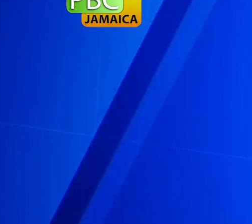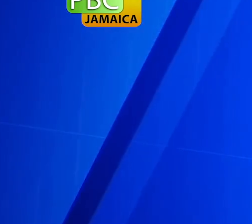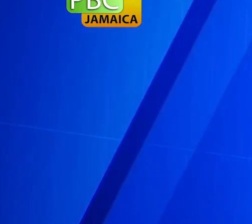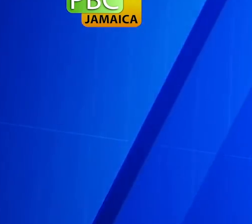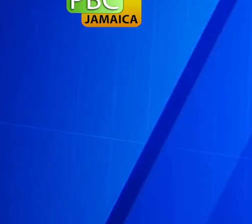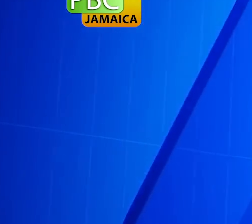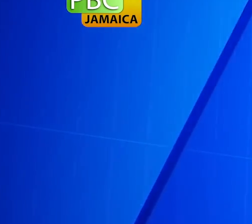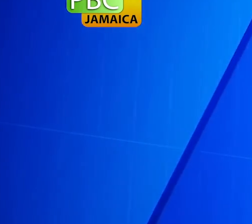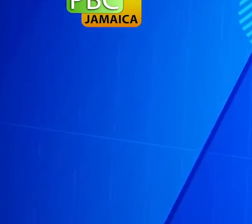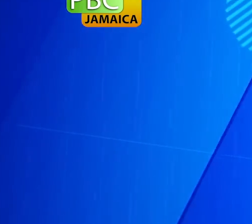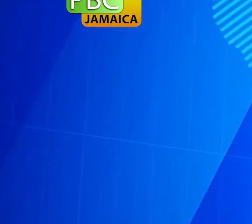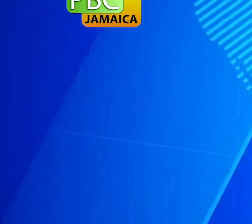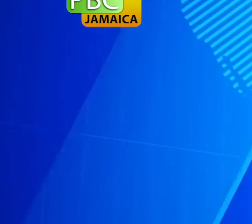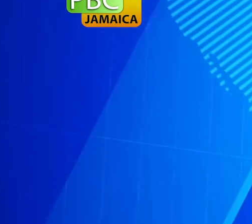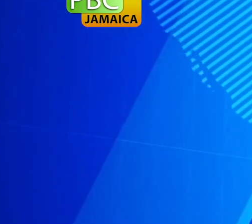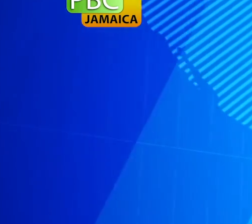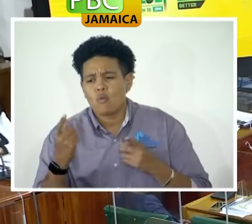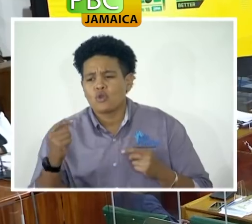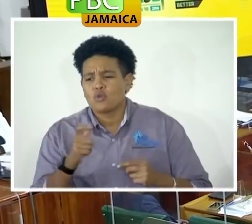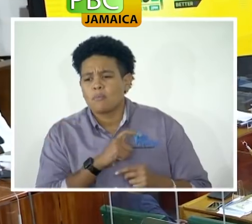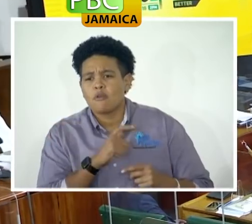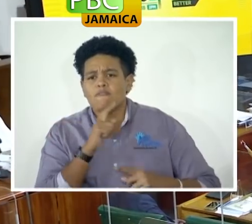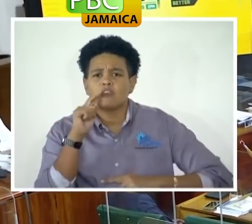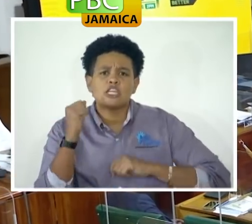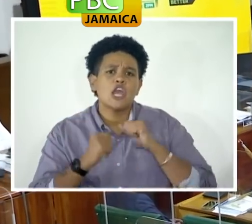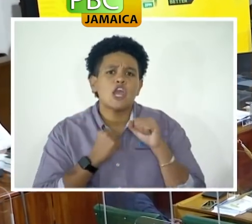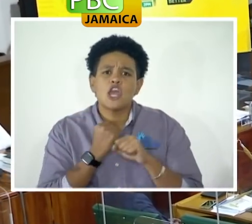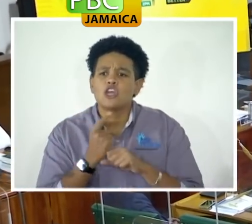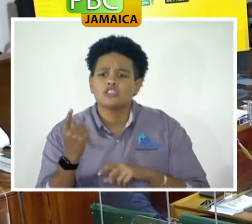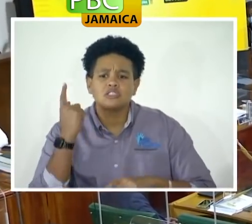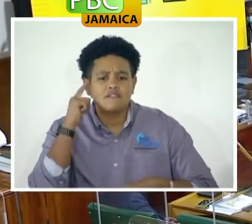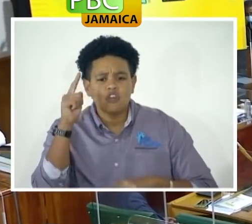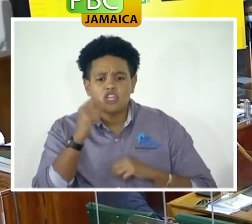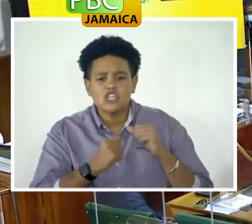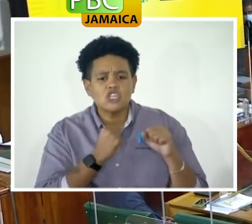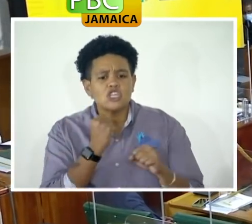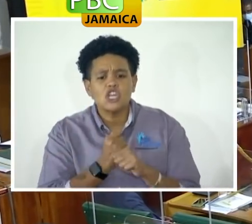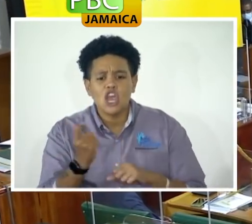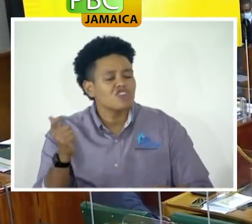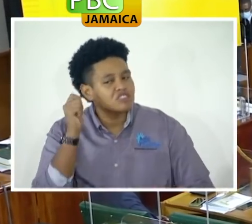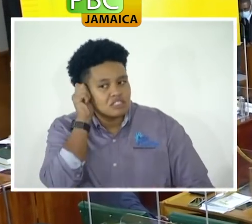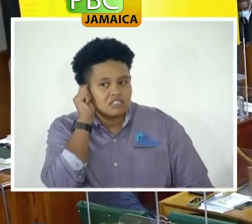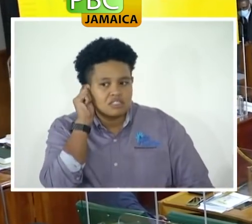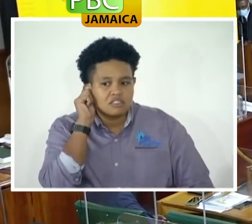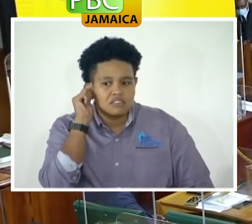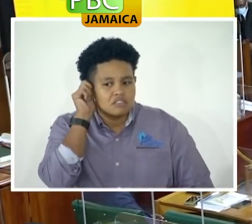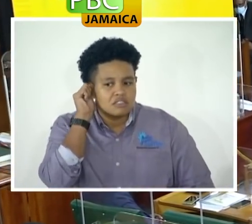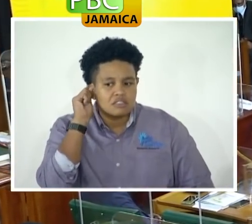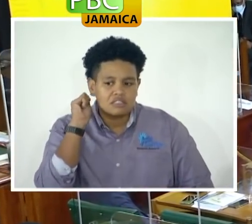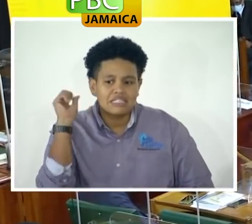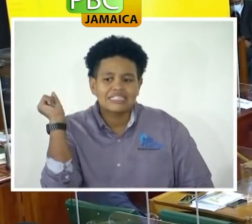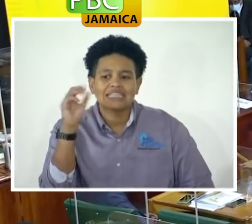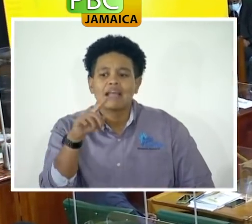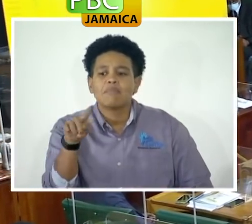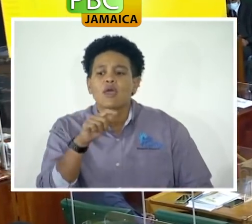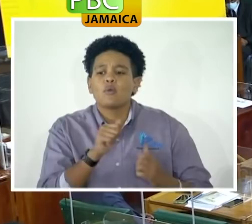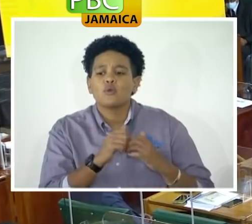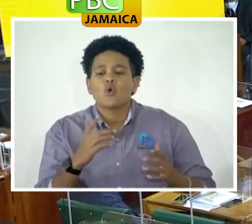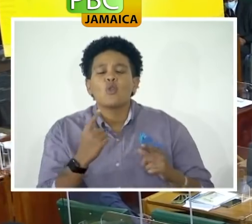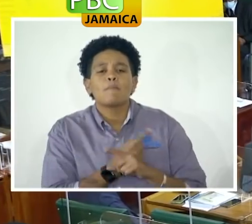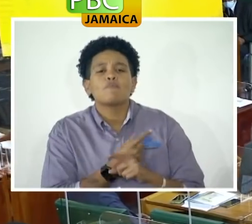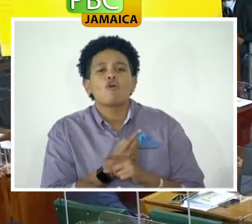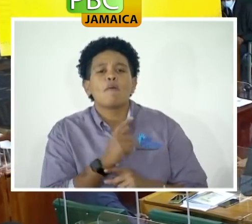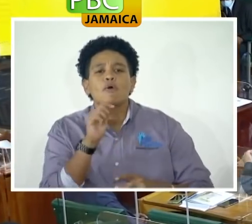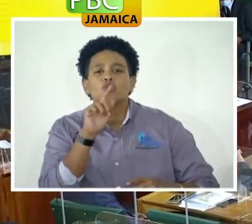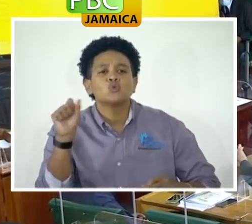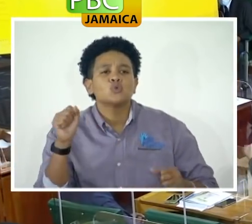in this report from Carol Francis. During his recent contribution to the 2021-22 budget debate,